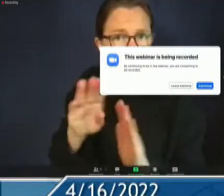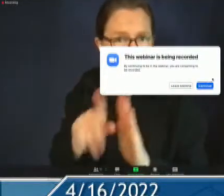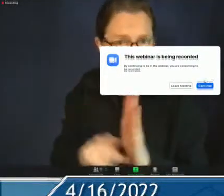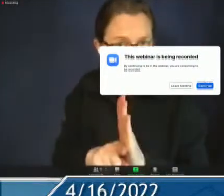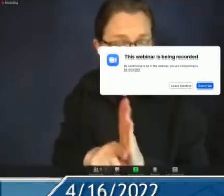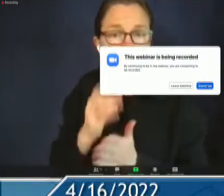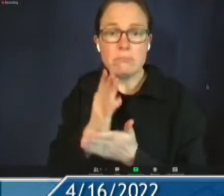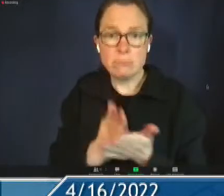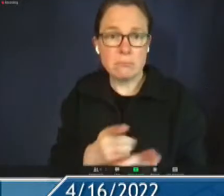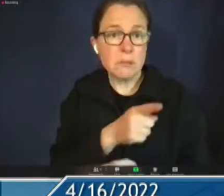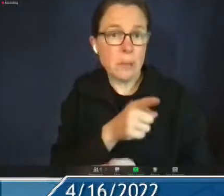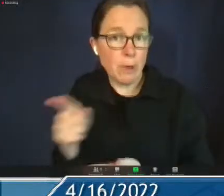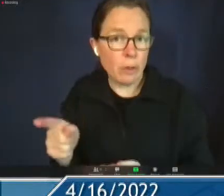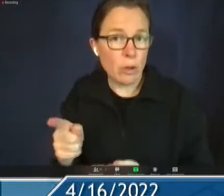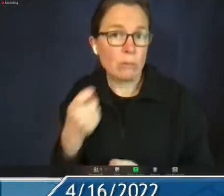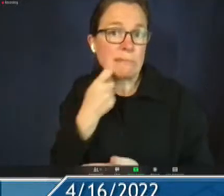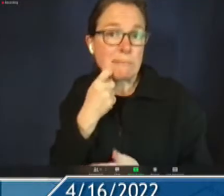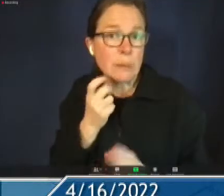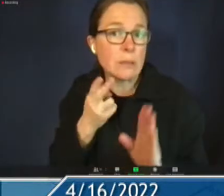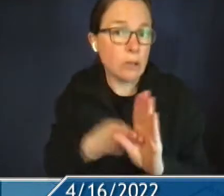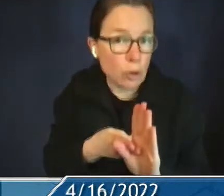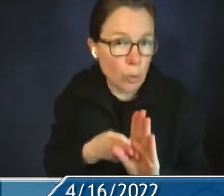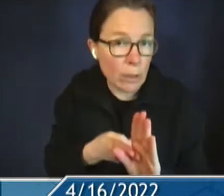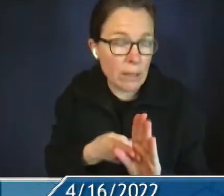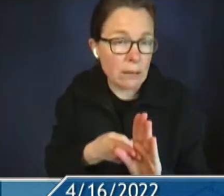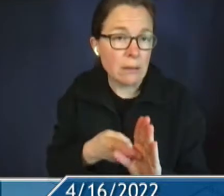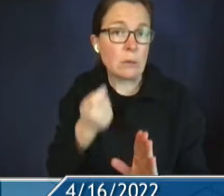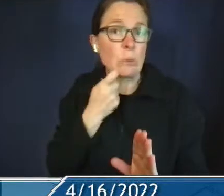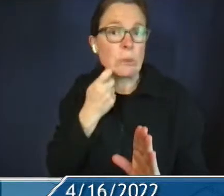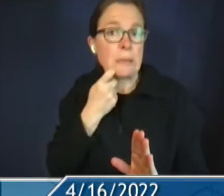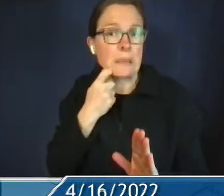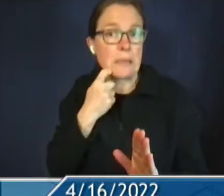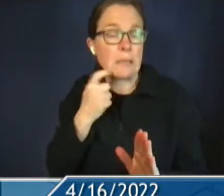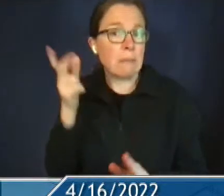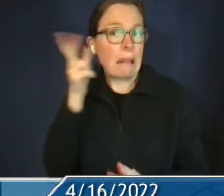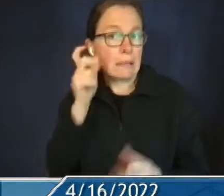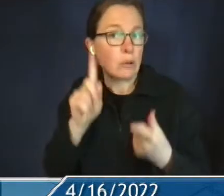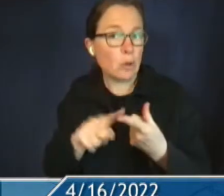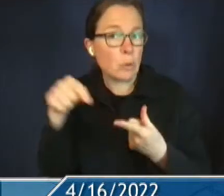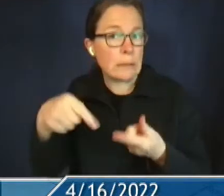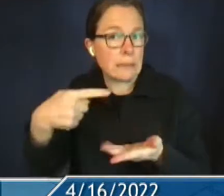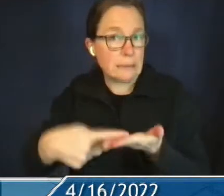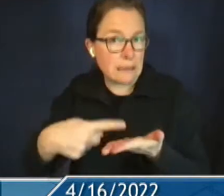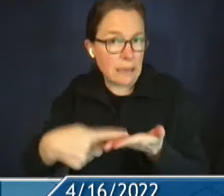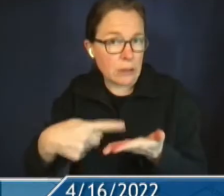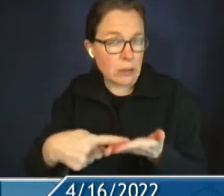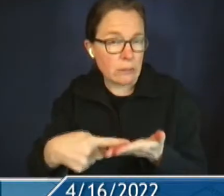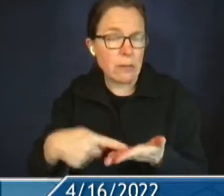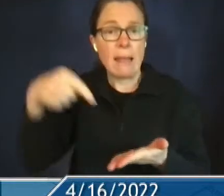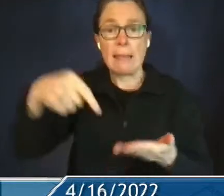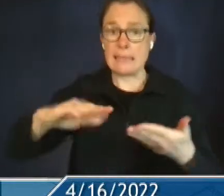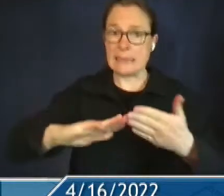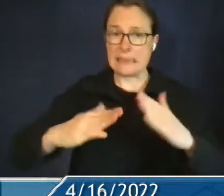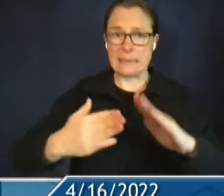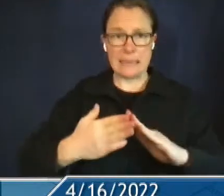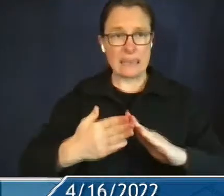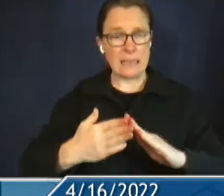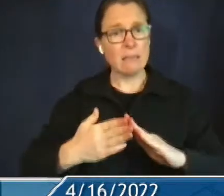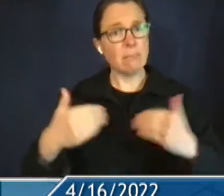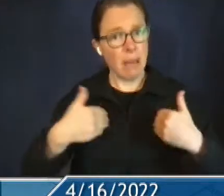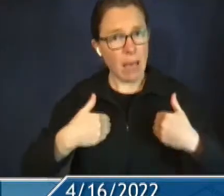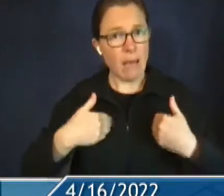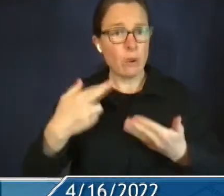are just tuning into our budget discussions. You can think of the city as having resources that